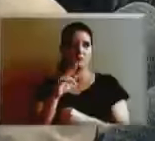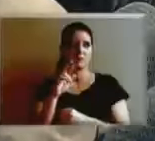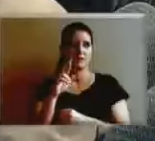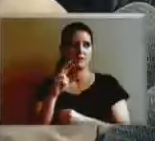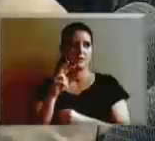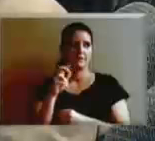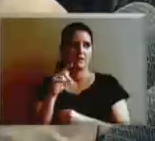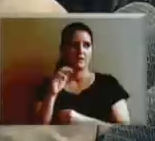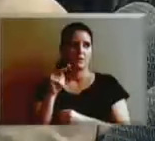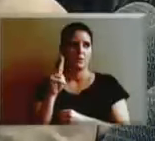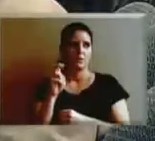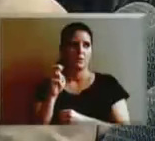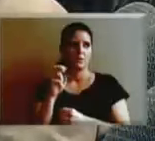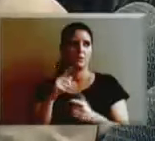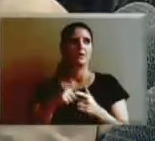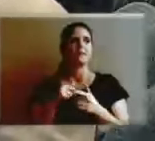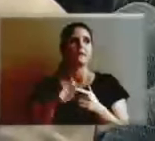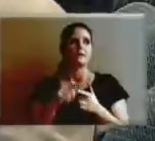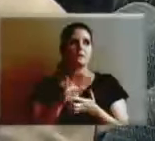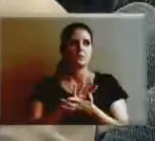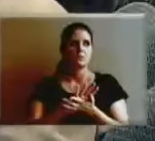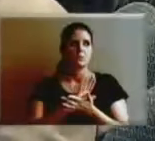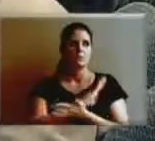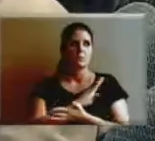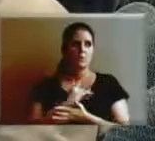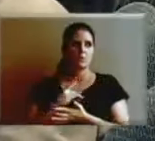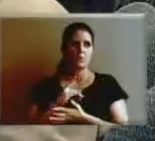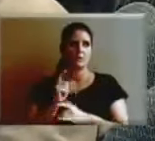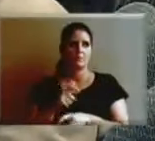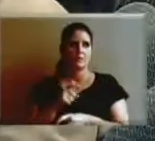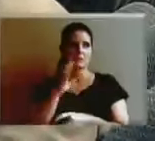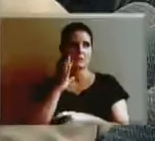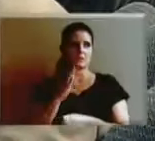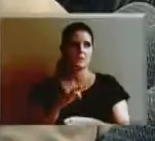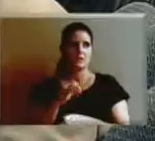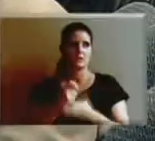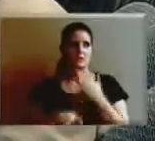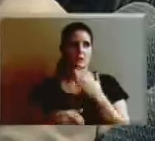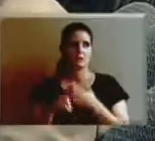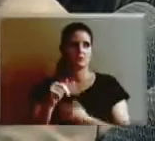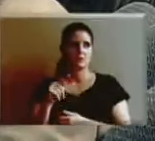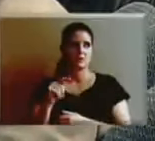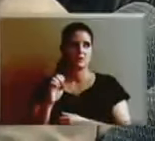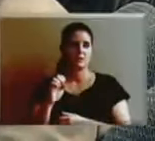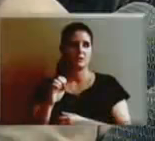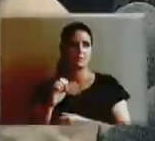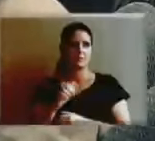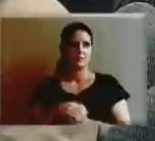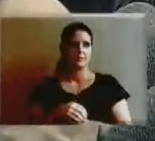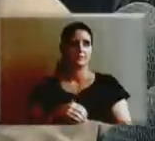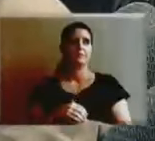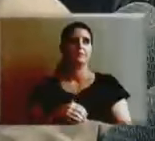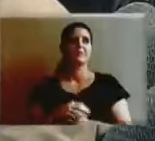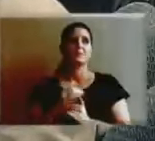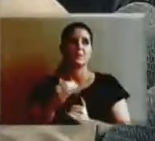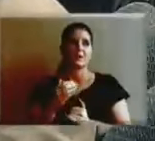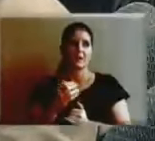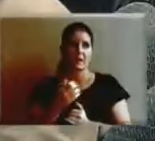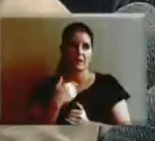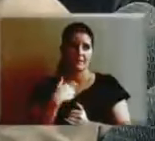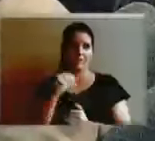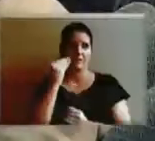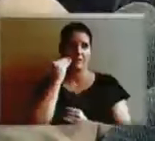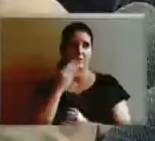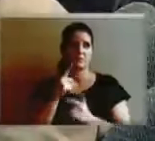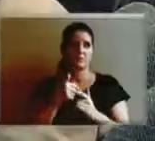must determine the tax rates. We received the information on July 19th. I basically have 30 days for the